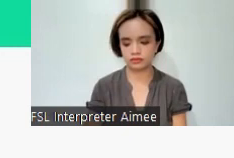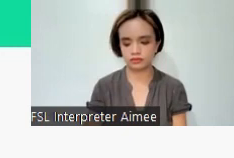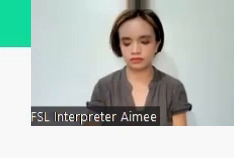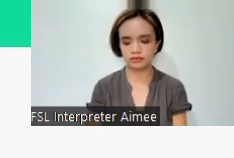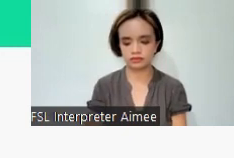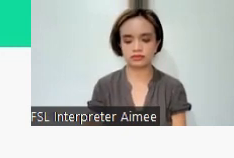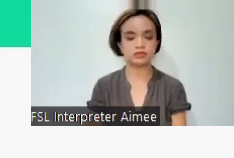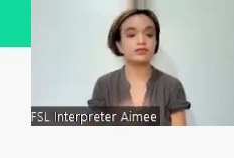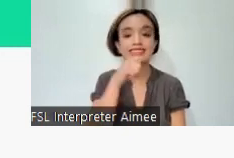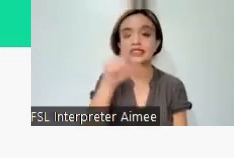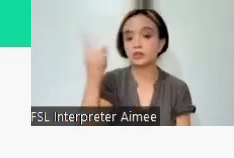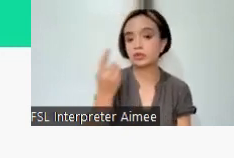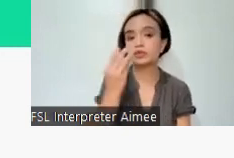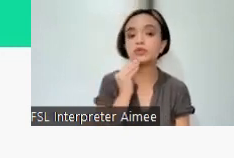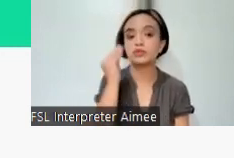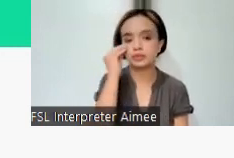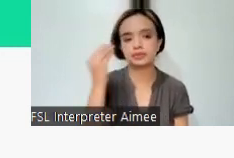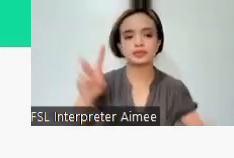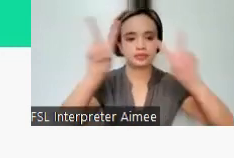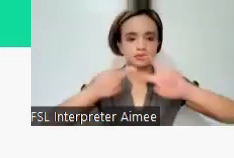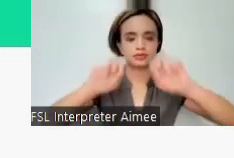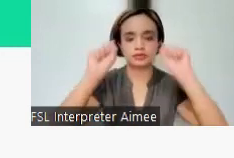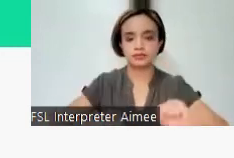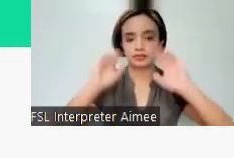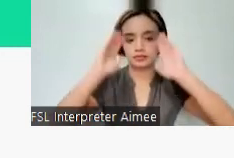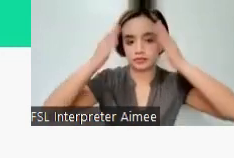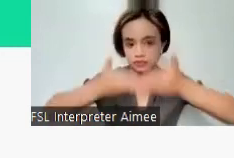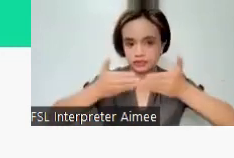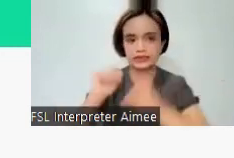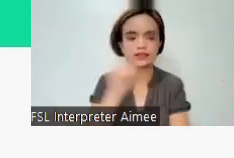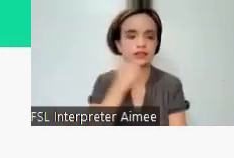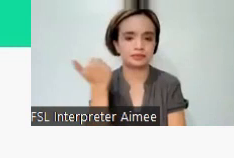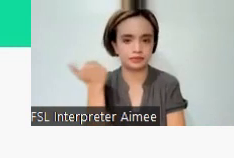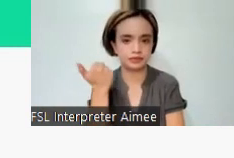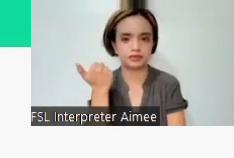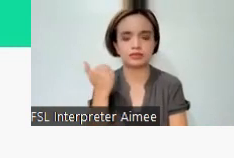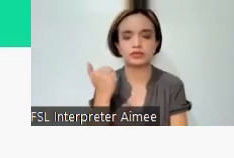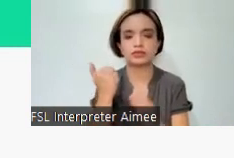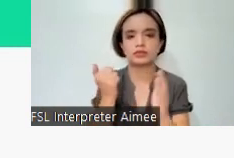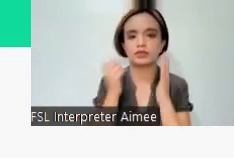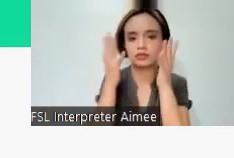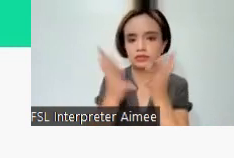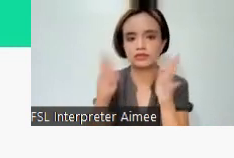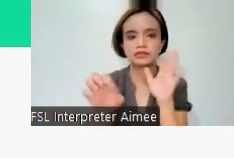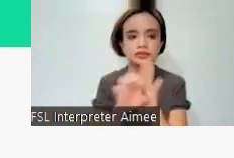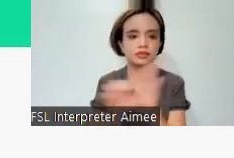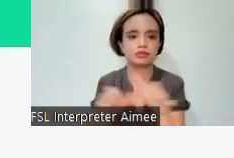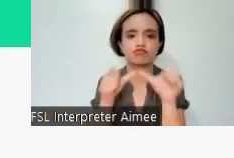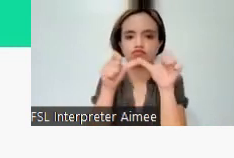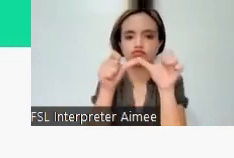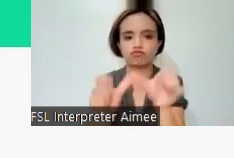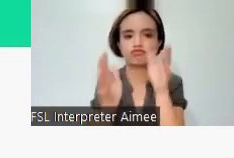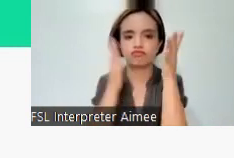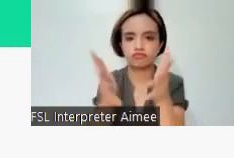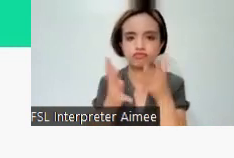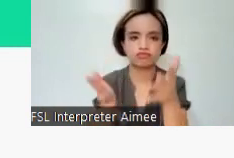Aside from the home, studies can also focus on other avenues of interaction, such as street conversations